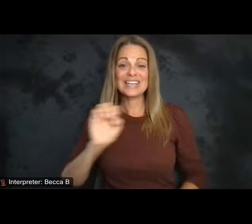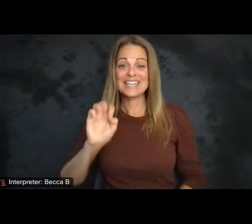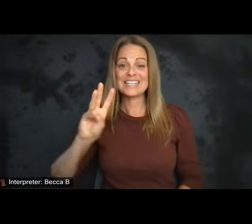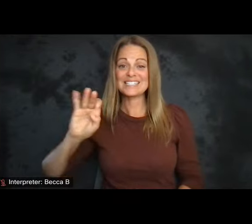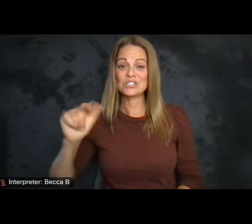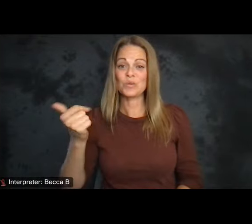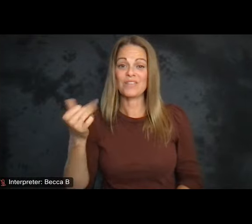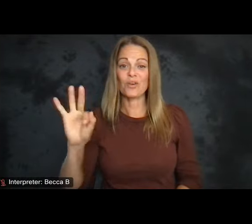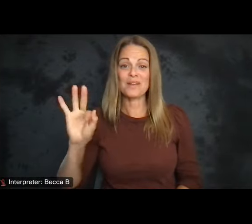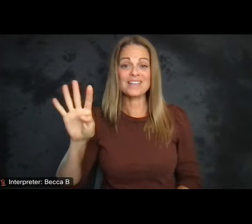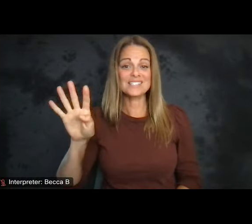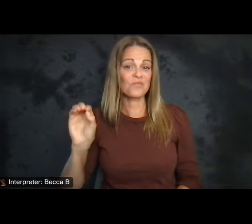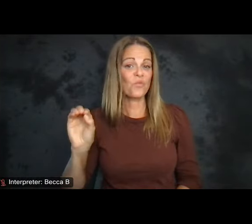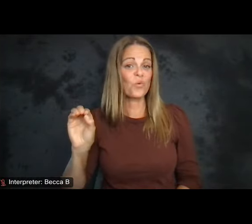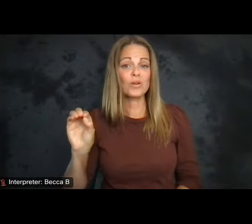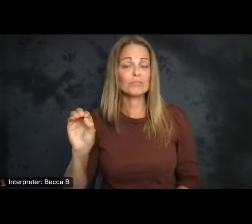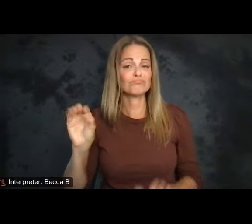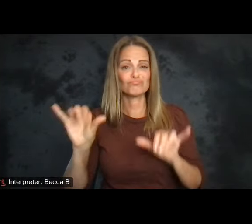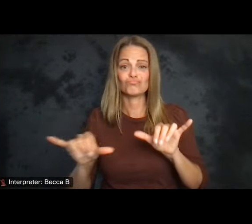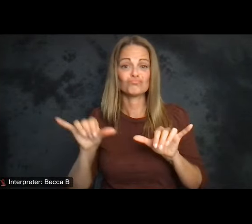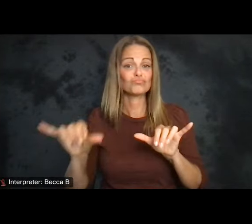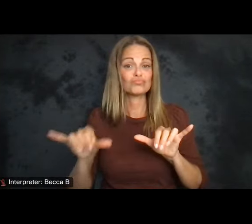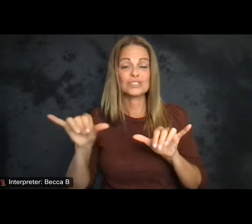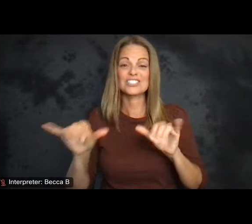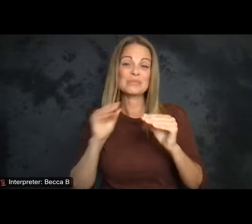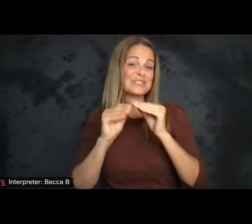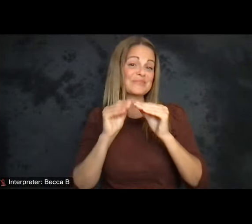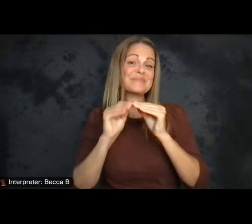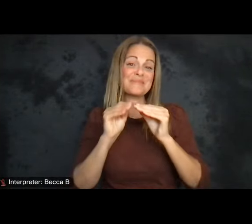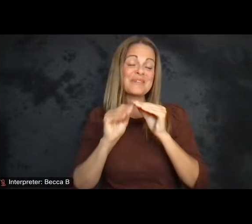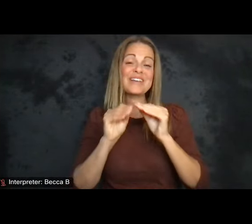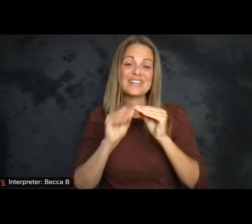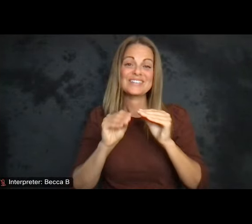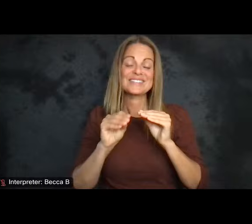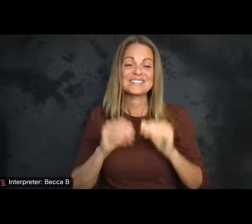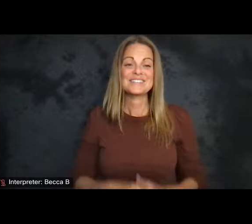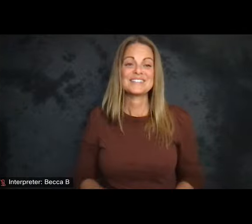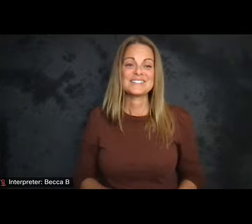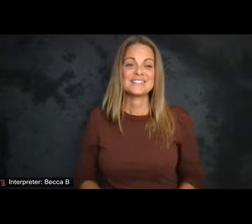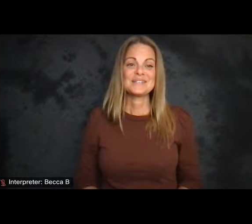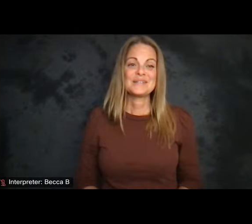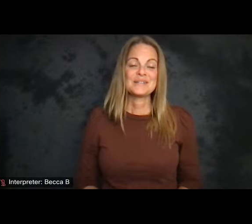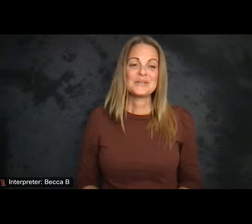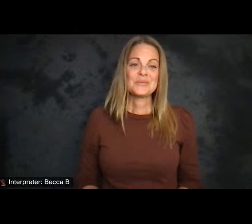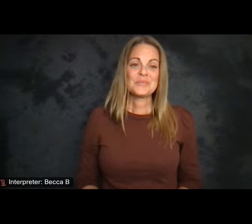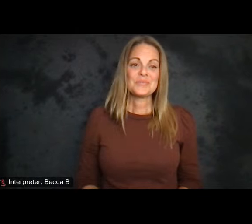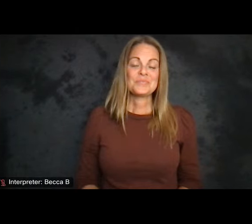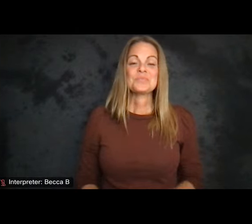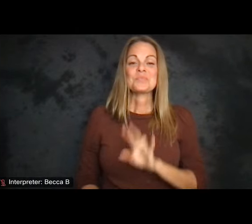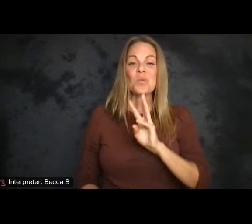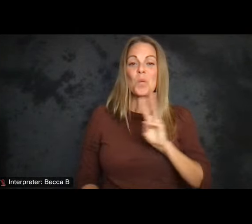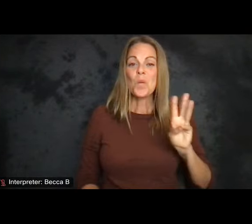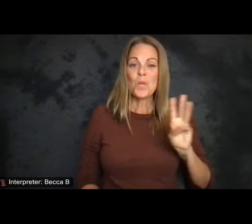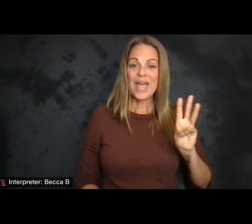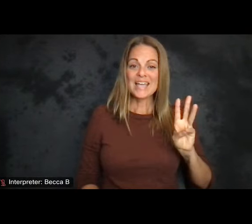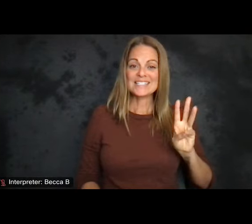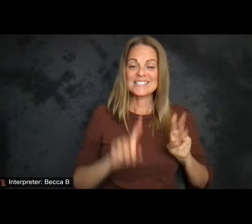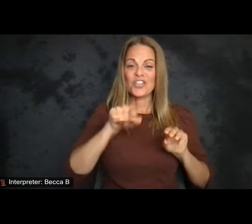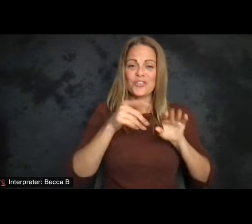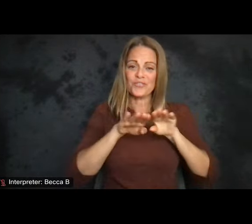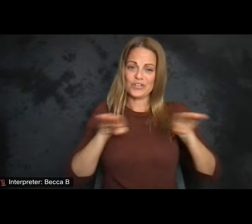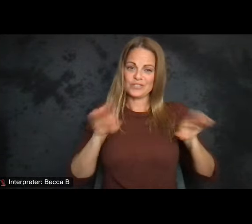1940, so pretty much the same. We're just fixing it back. Next slide. The west wing on the first floor. Notice we